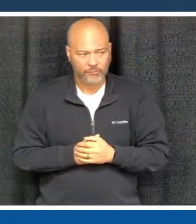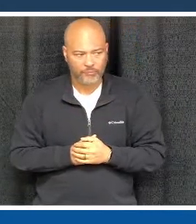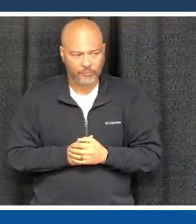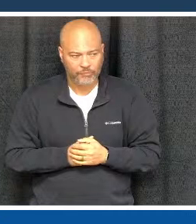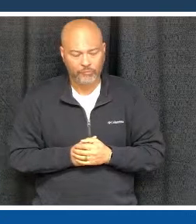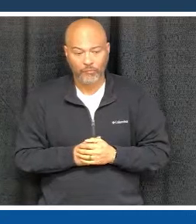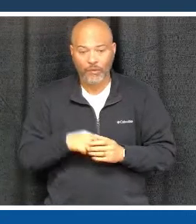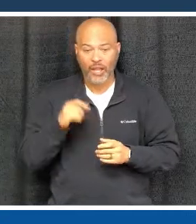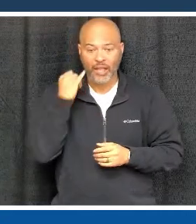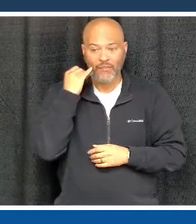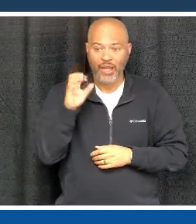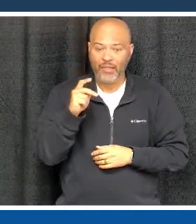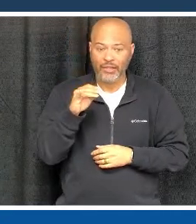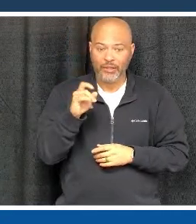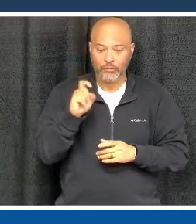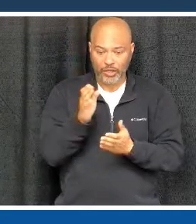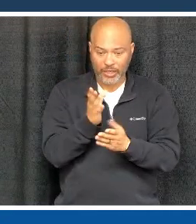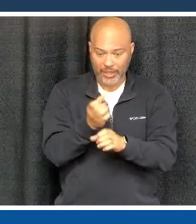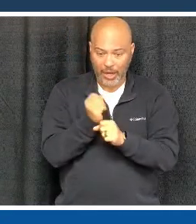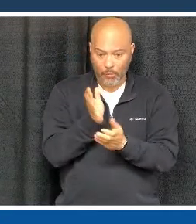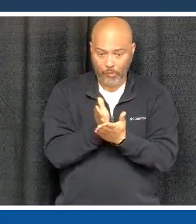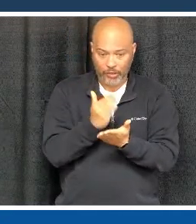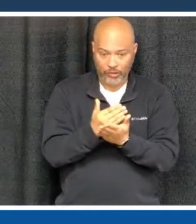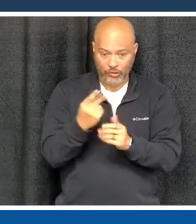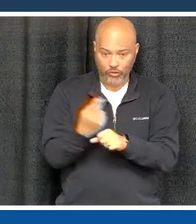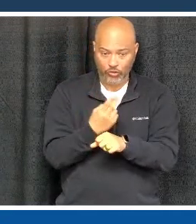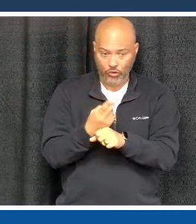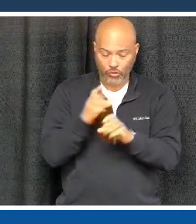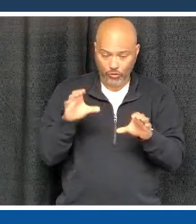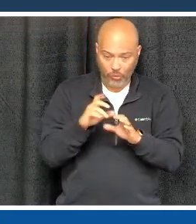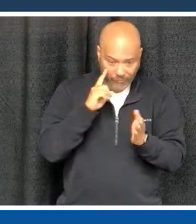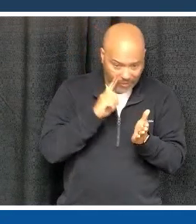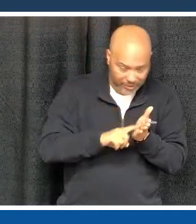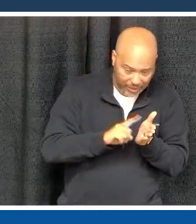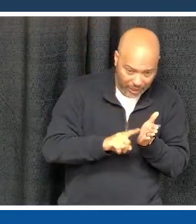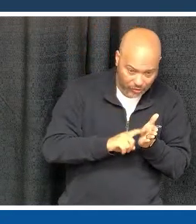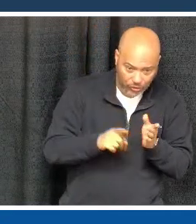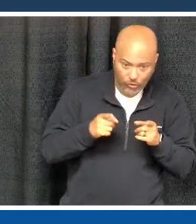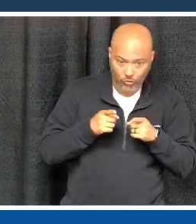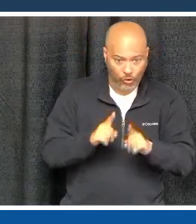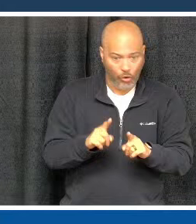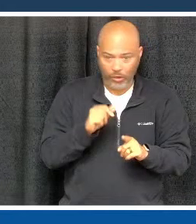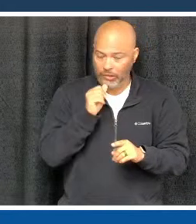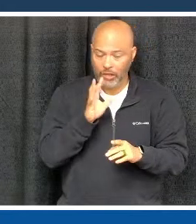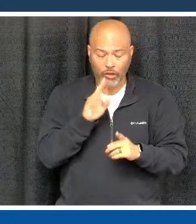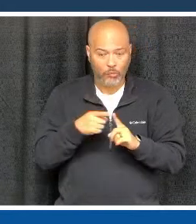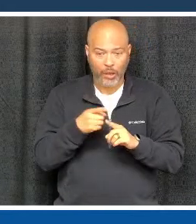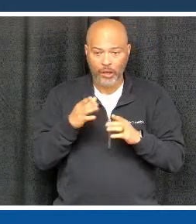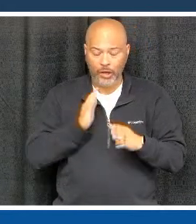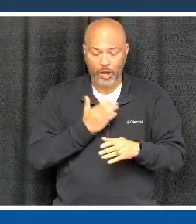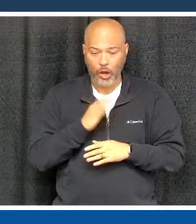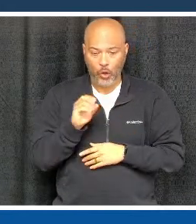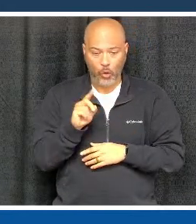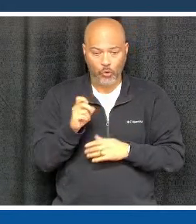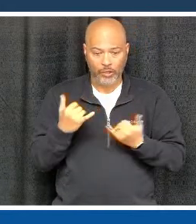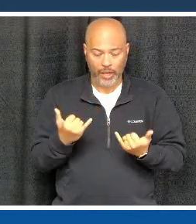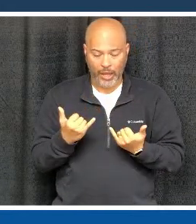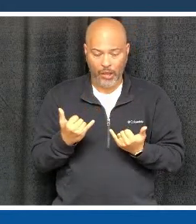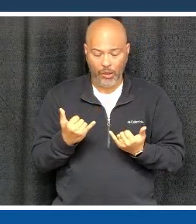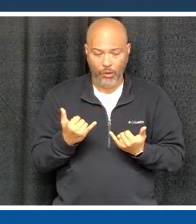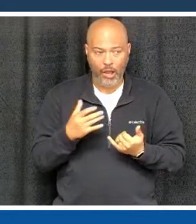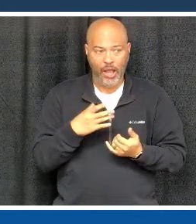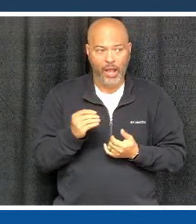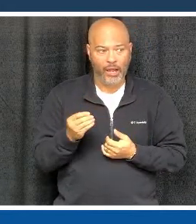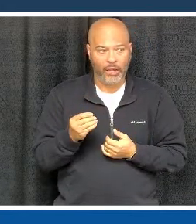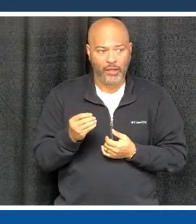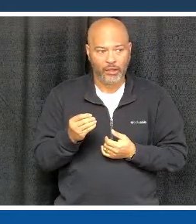Should the Ethics Commission receive a budget from the city to be used to conduct investigations? Currently, this is not addressed in the ethics code.